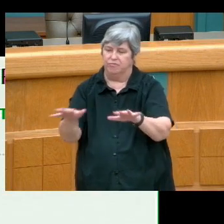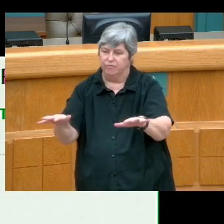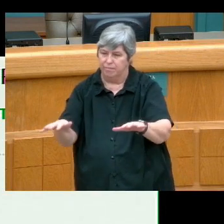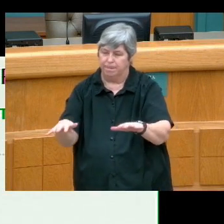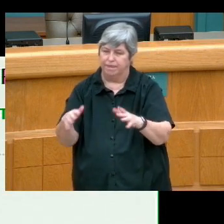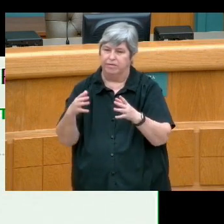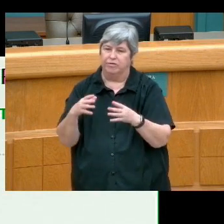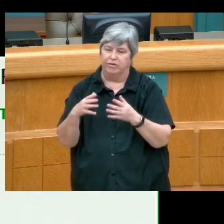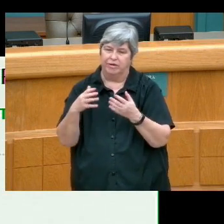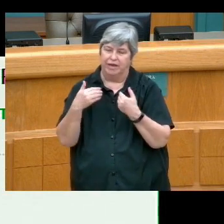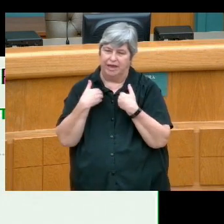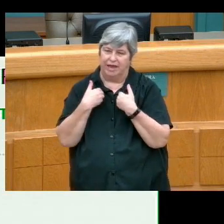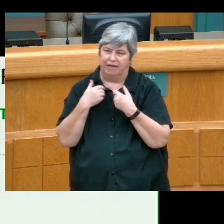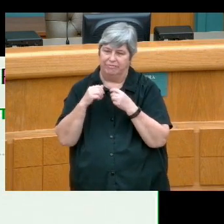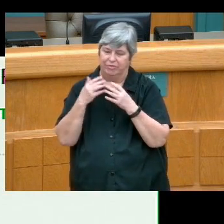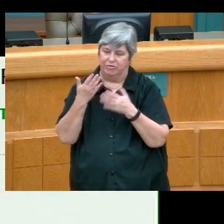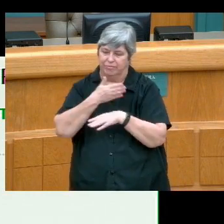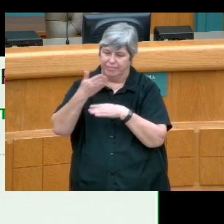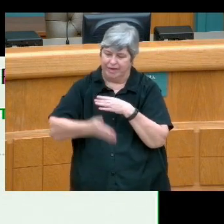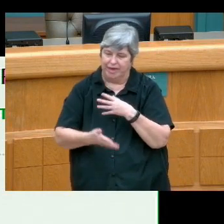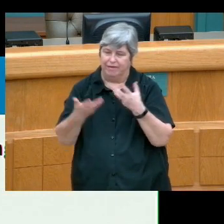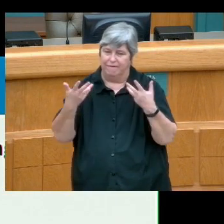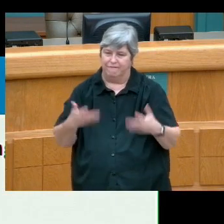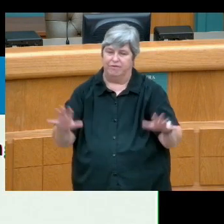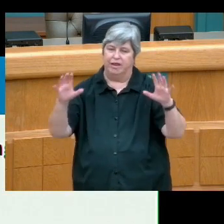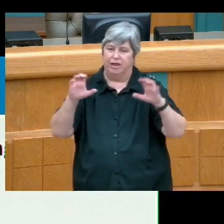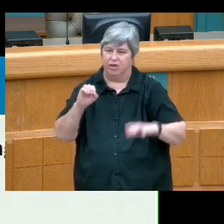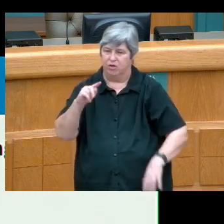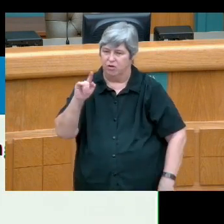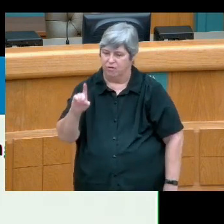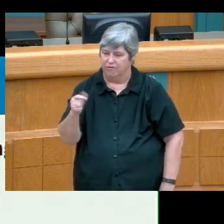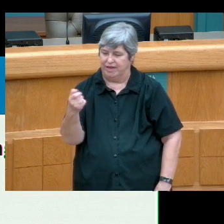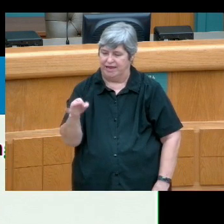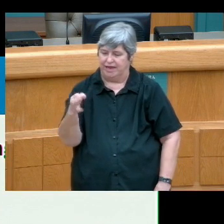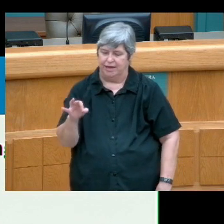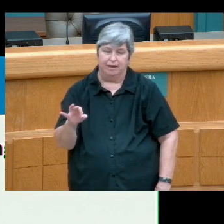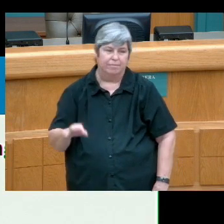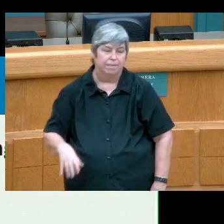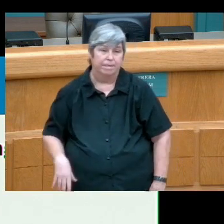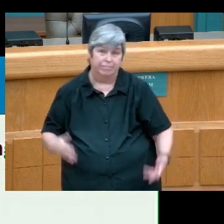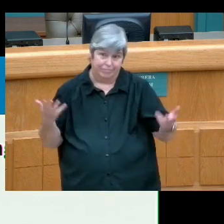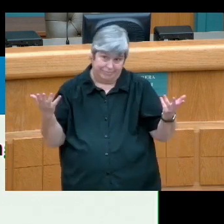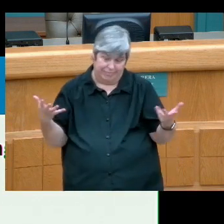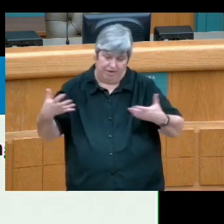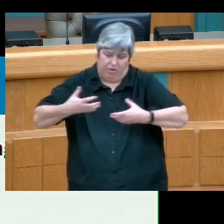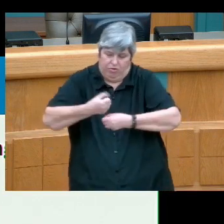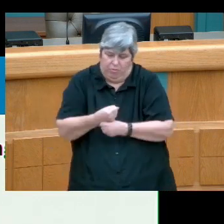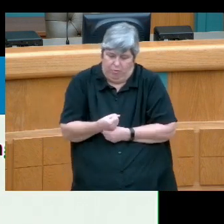ratio to keep stamping out COVID-19. So, in summary,